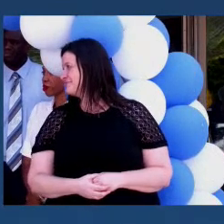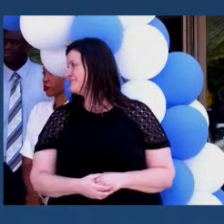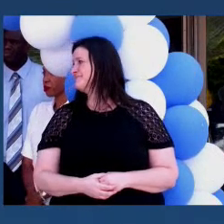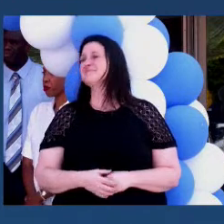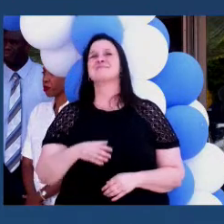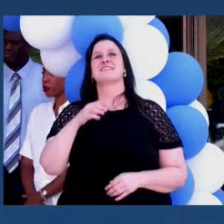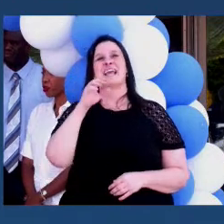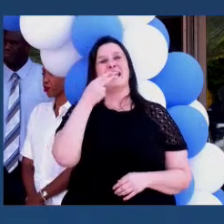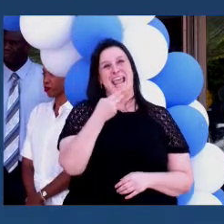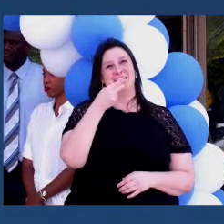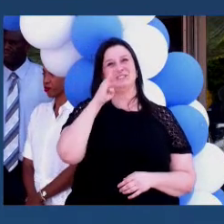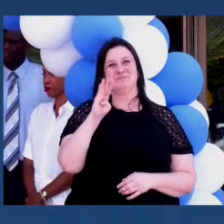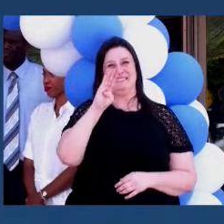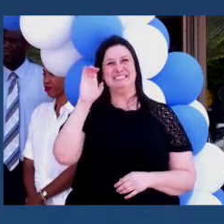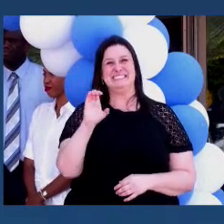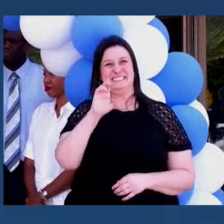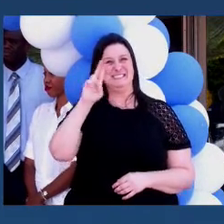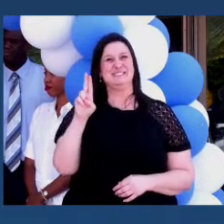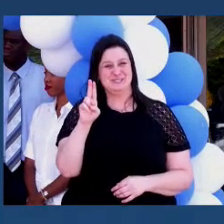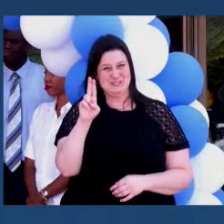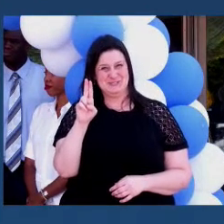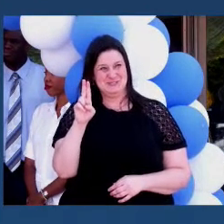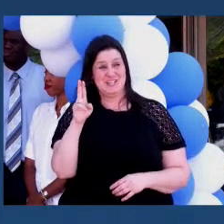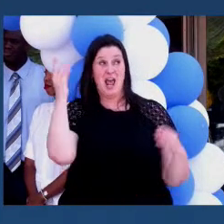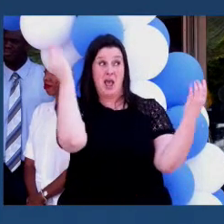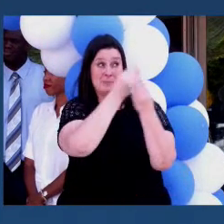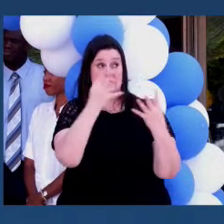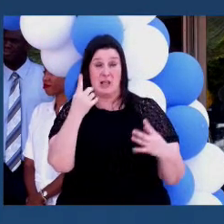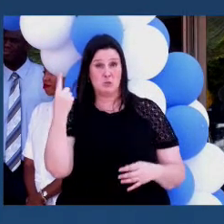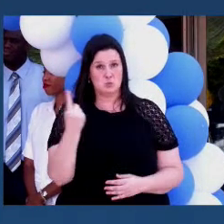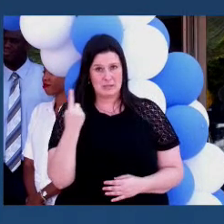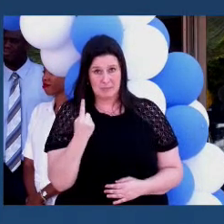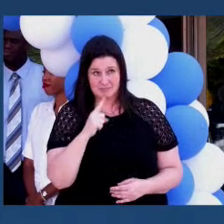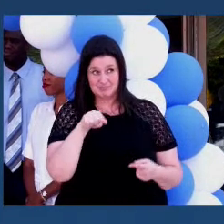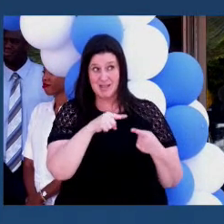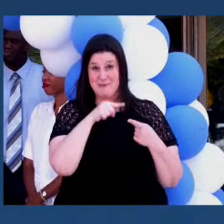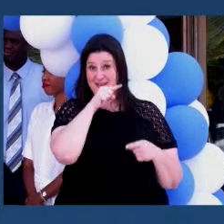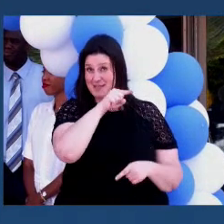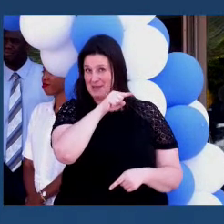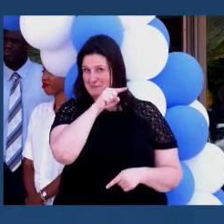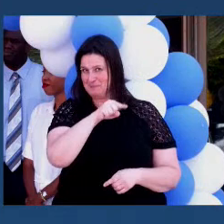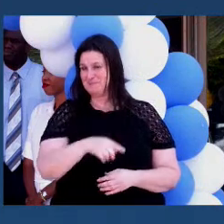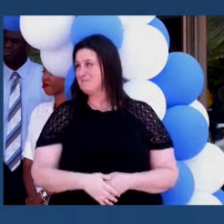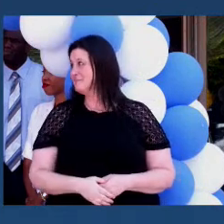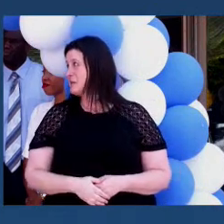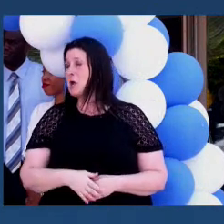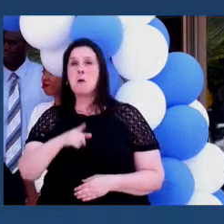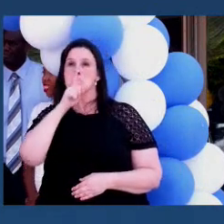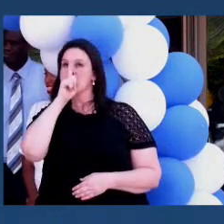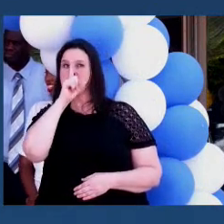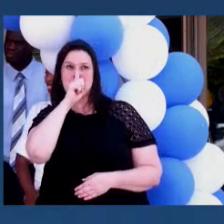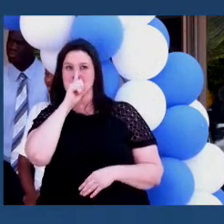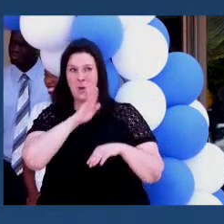HBCU. And I'm going to tell you something about him that's not on the